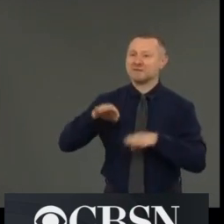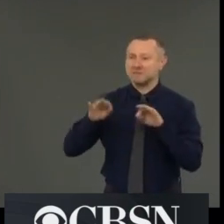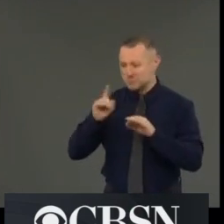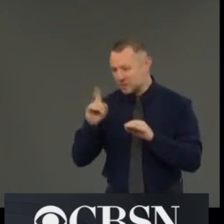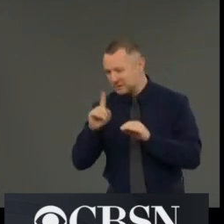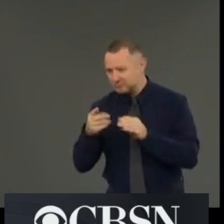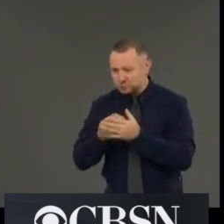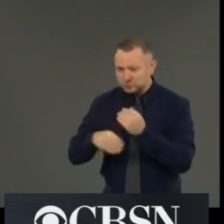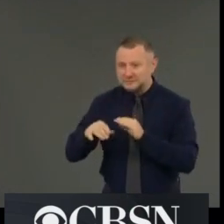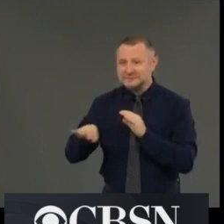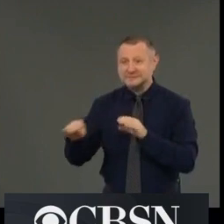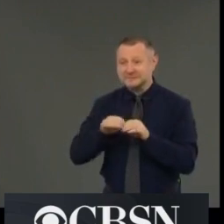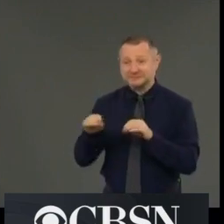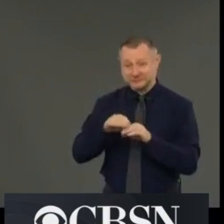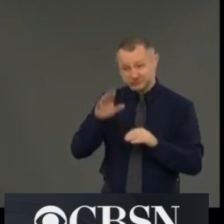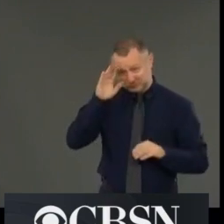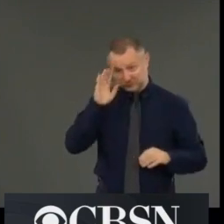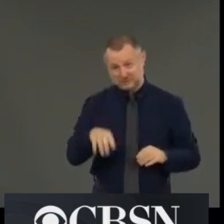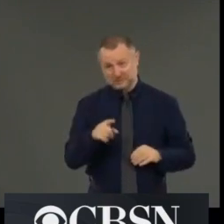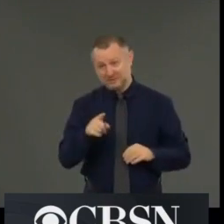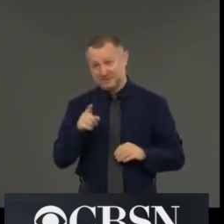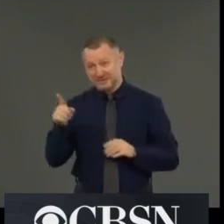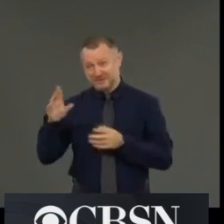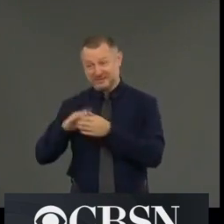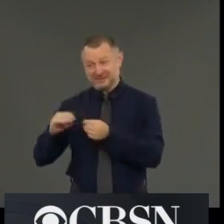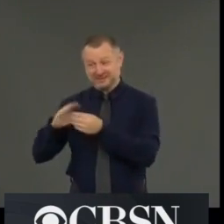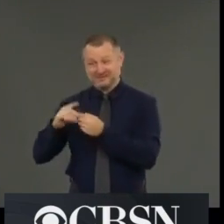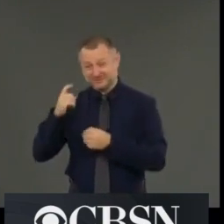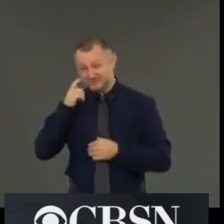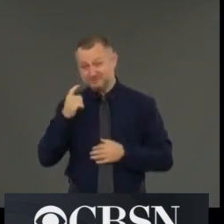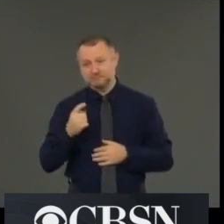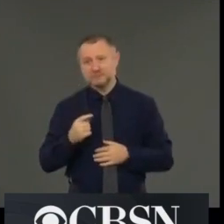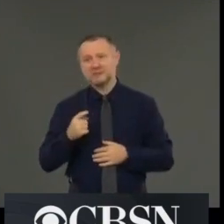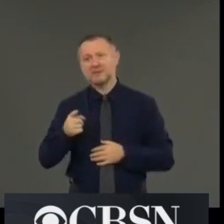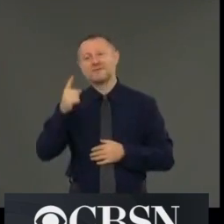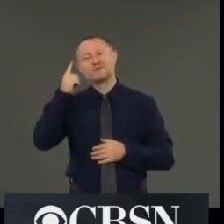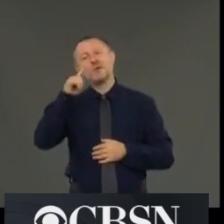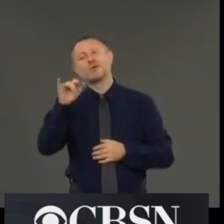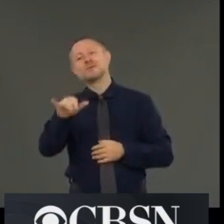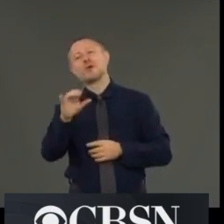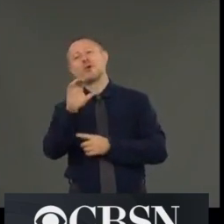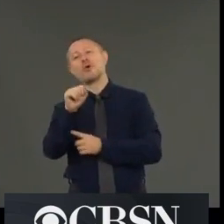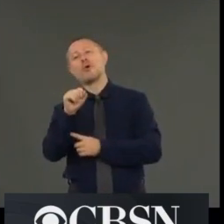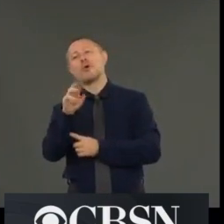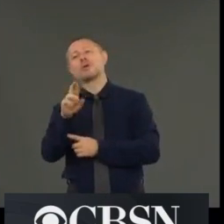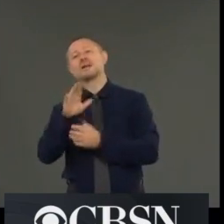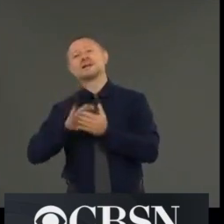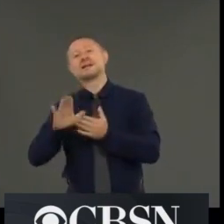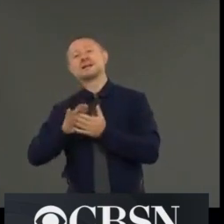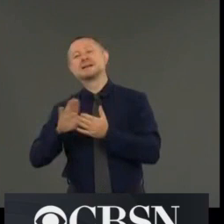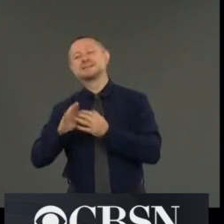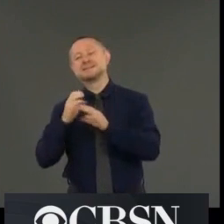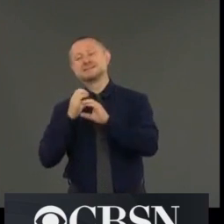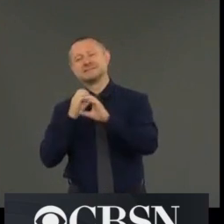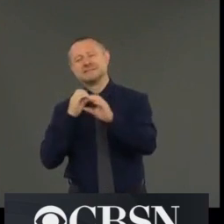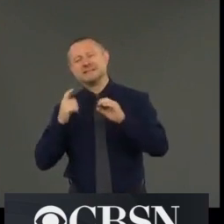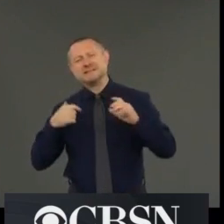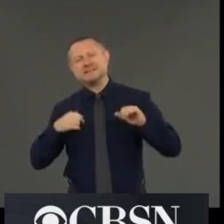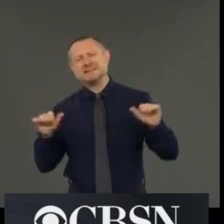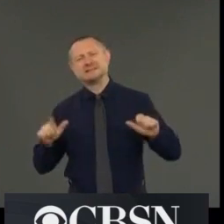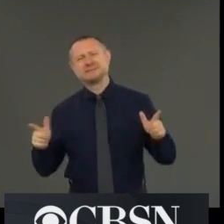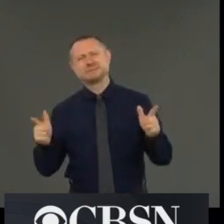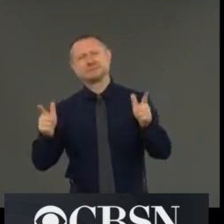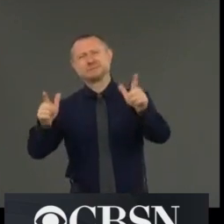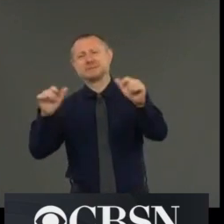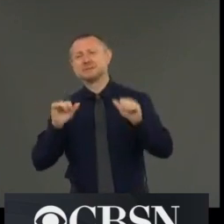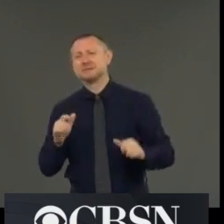you know, the positions that you're talking about, which, by the way, are for car cleaners to accomplish the disinfection that the governor talked about,